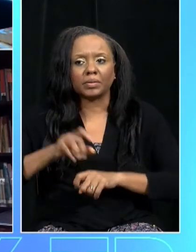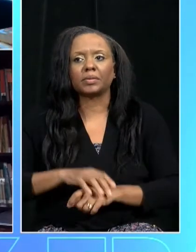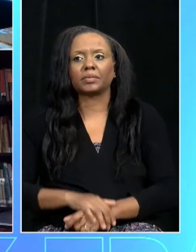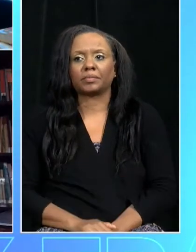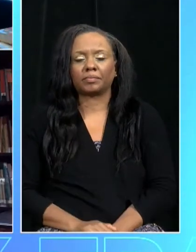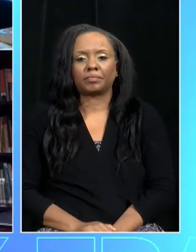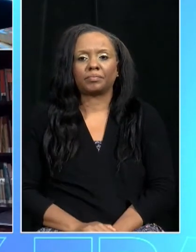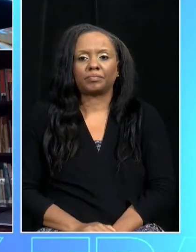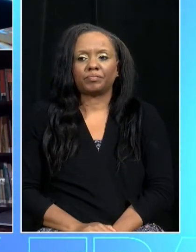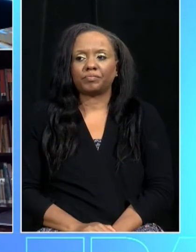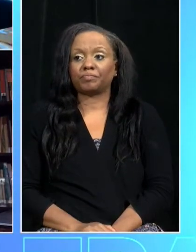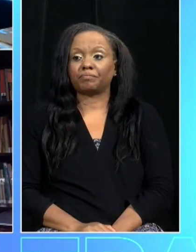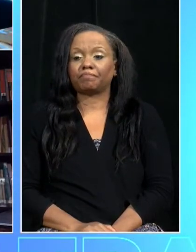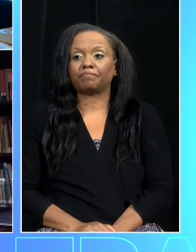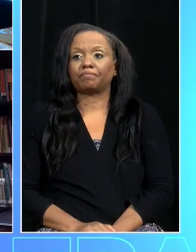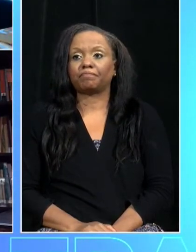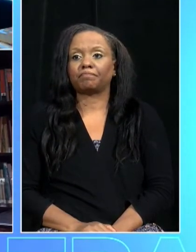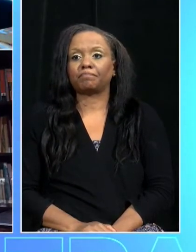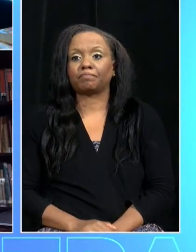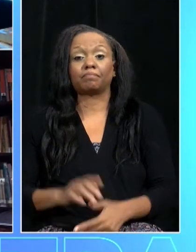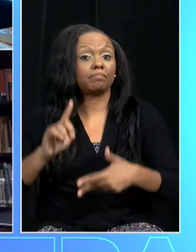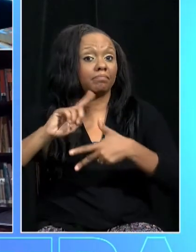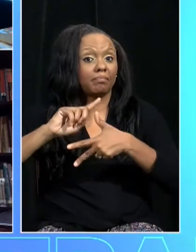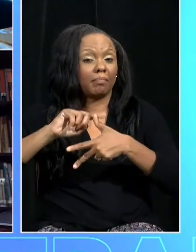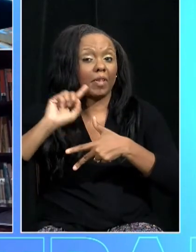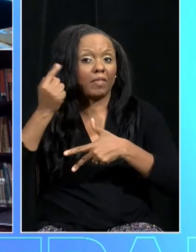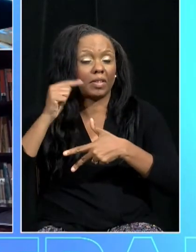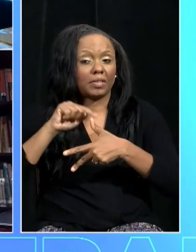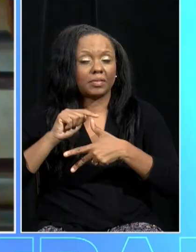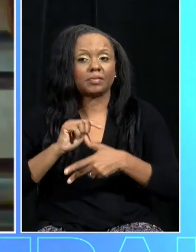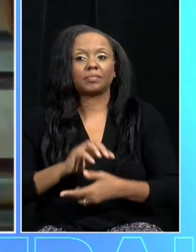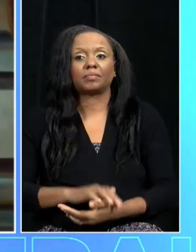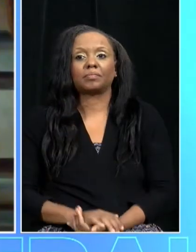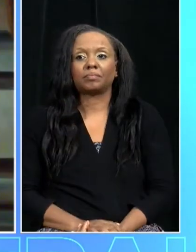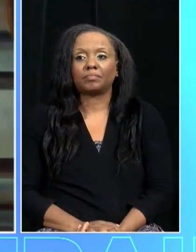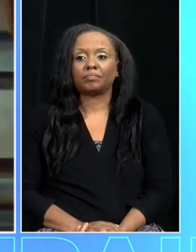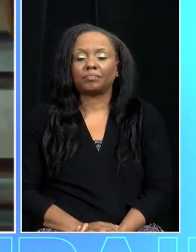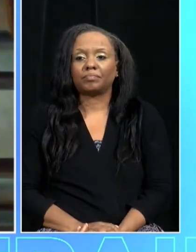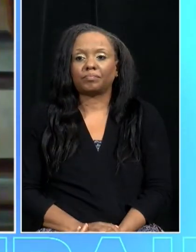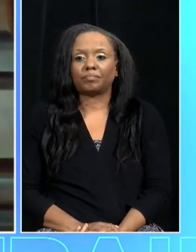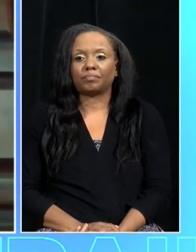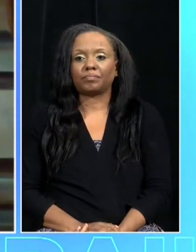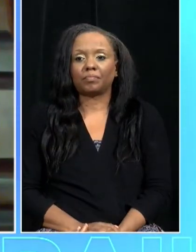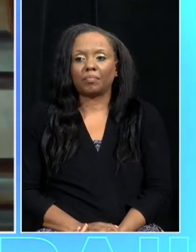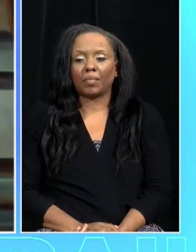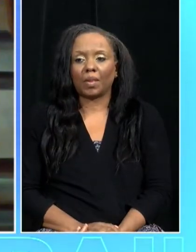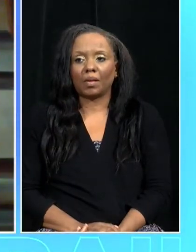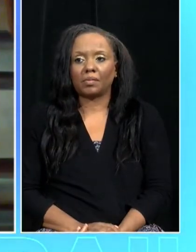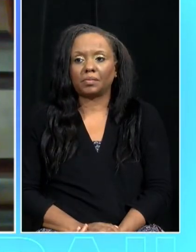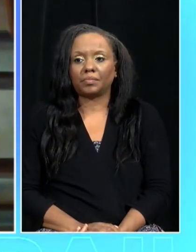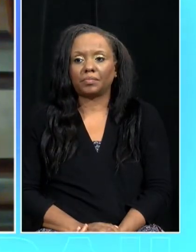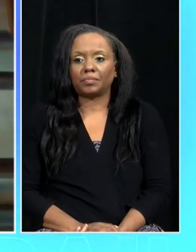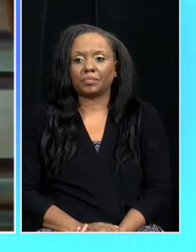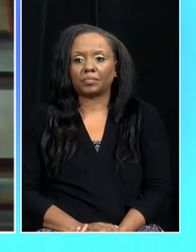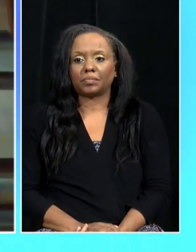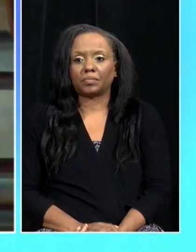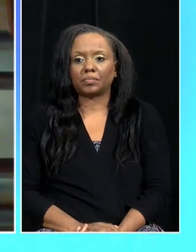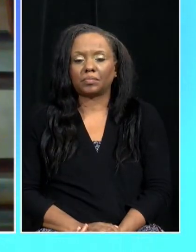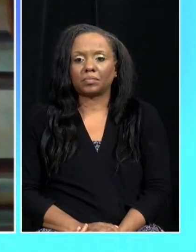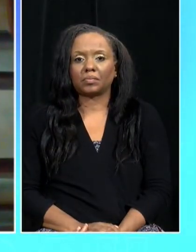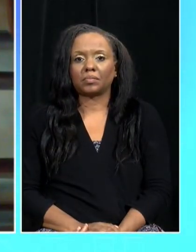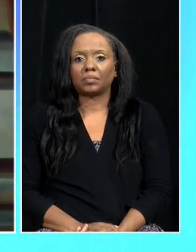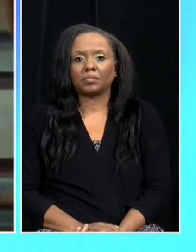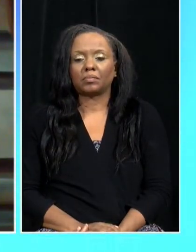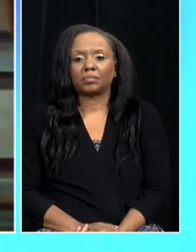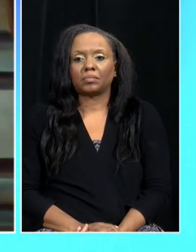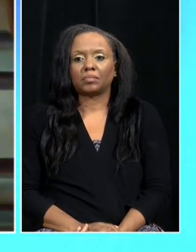So, Dr. Brathwaite, I'll come to you. Okay, I would like to endorse what Professor Robinson has